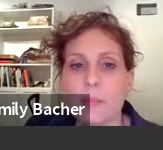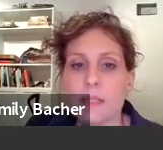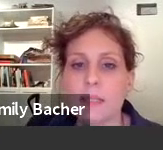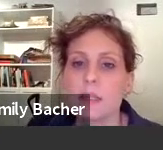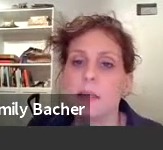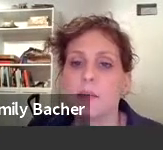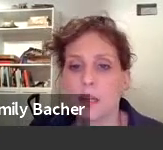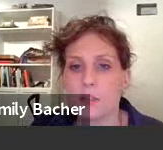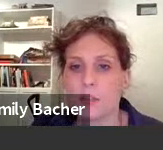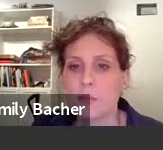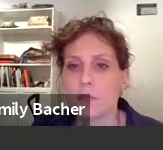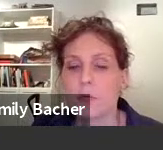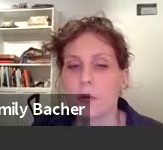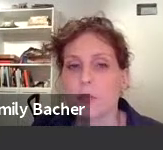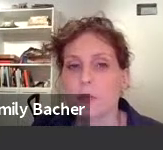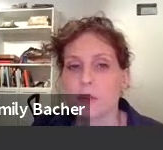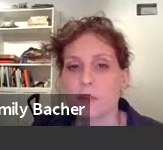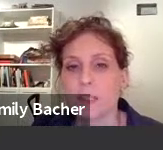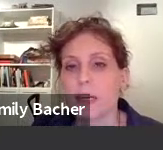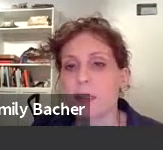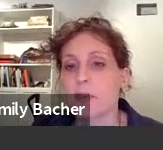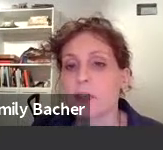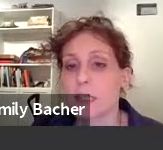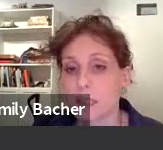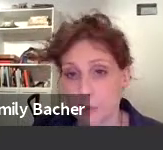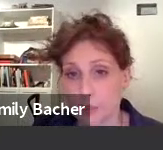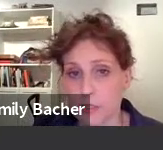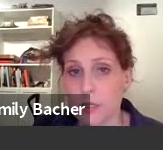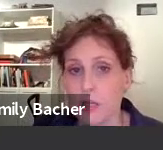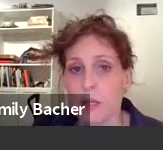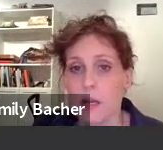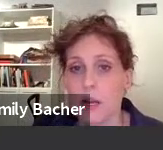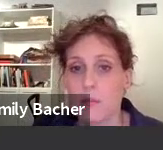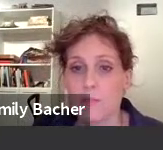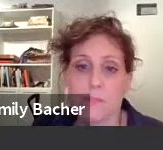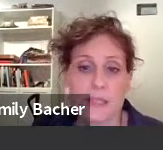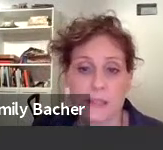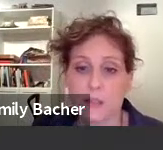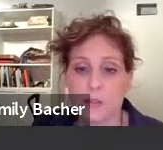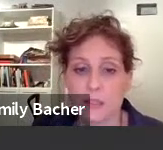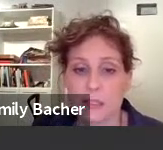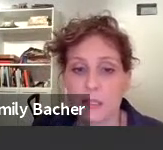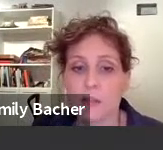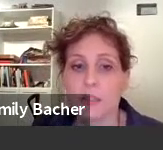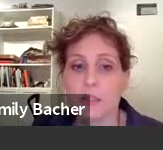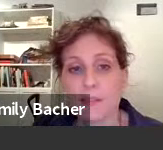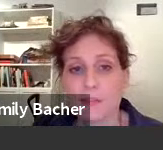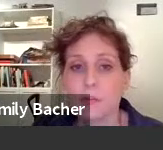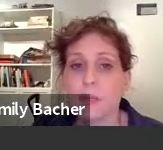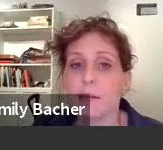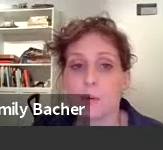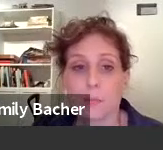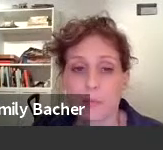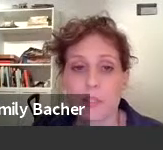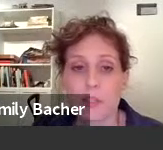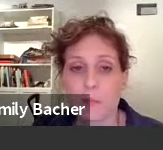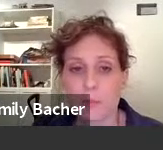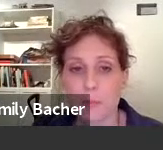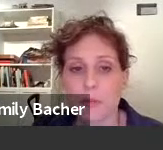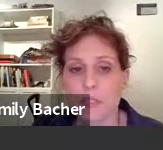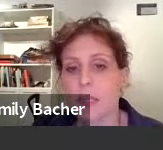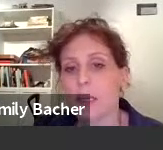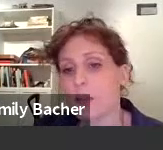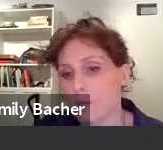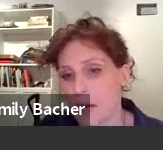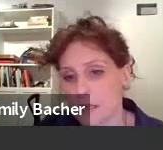And then basically, in terms of what we're doing with the facade, it's very similar. Basically, you can see on the left, we had what we originally